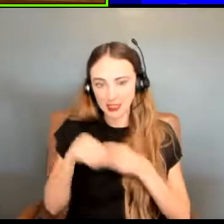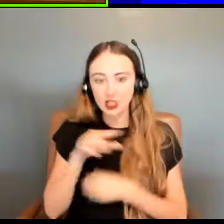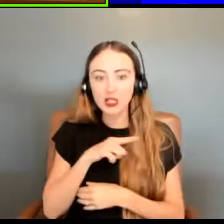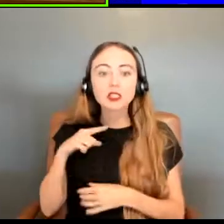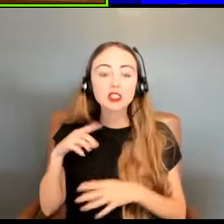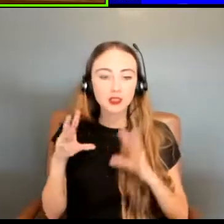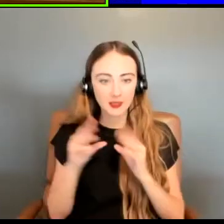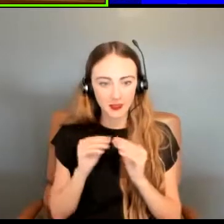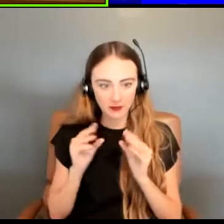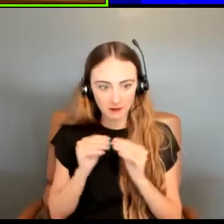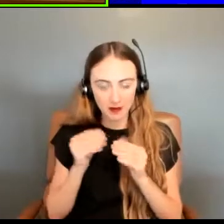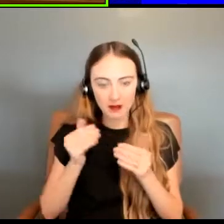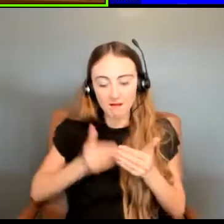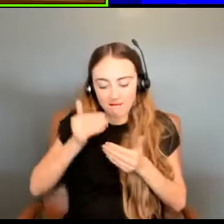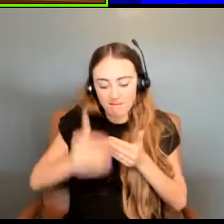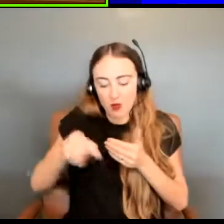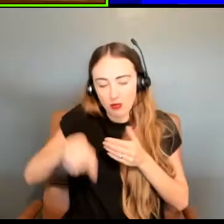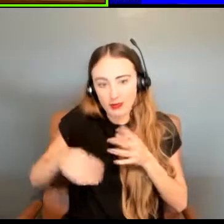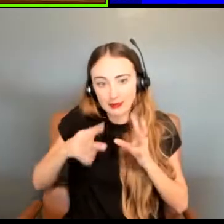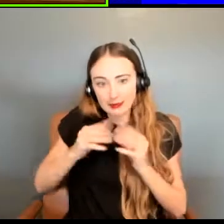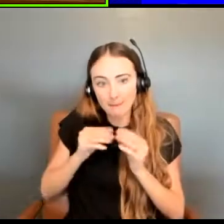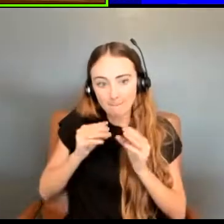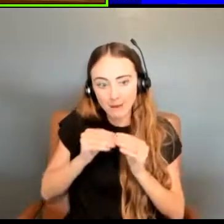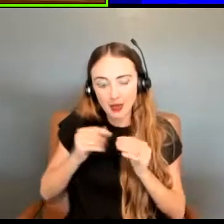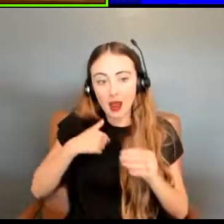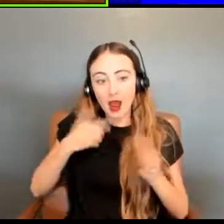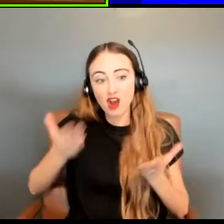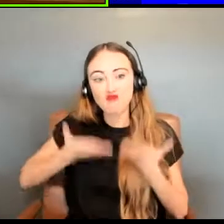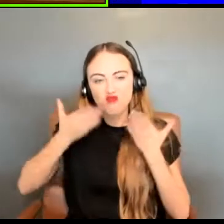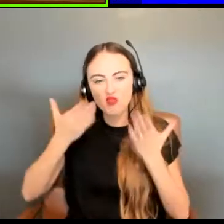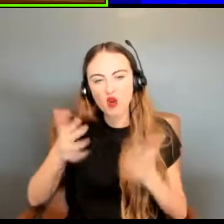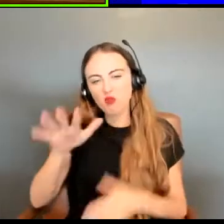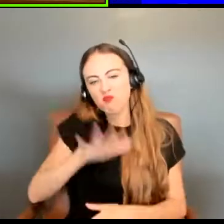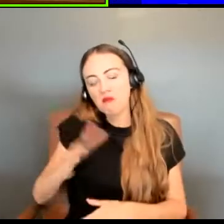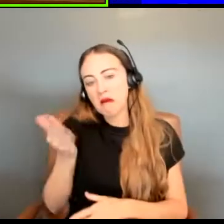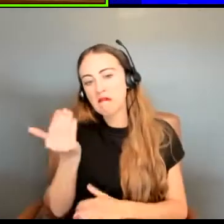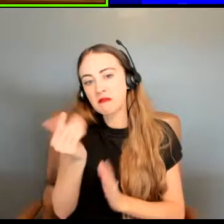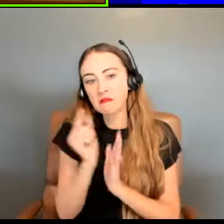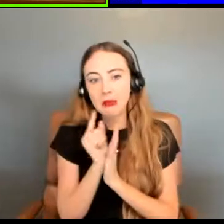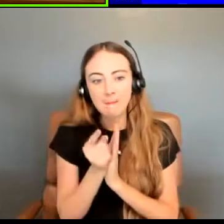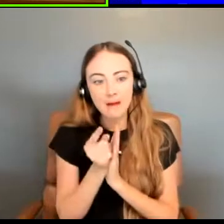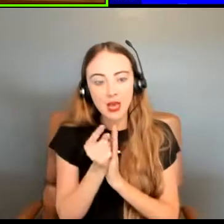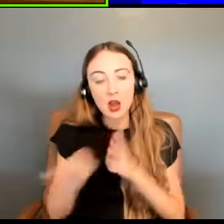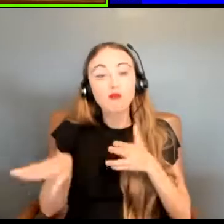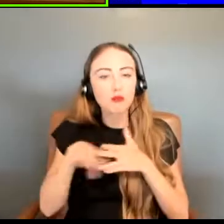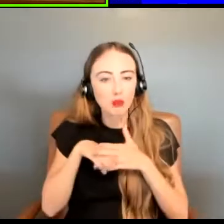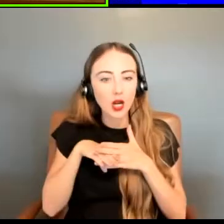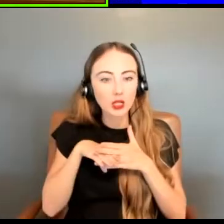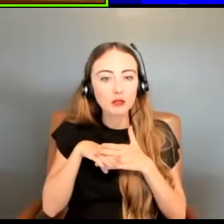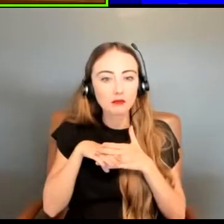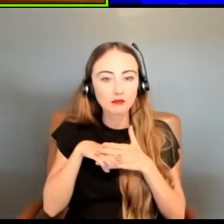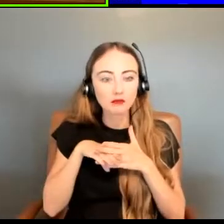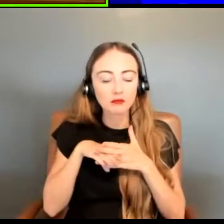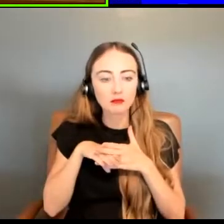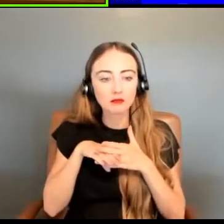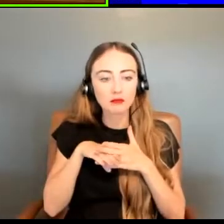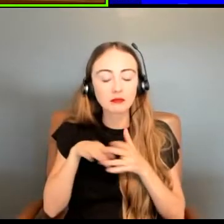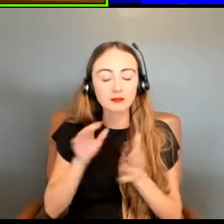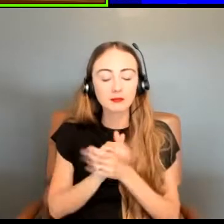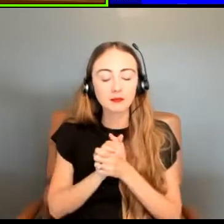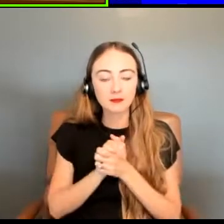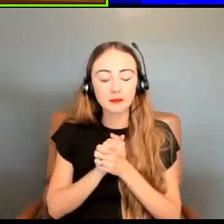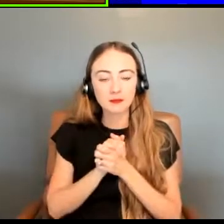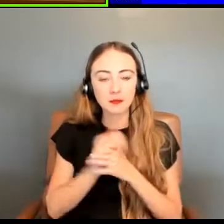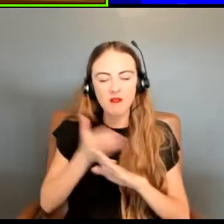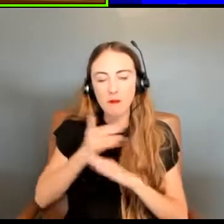meeting following this meeting, and I'm going to propose a roughly a 15-minute break between this meeting and the